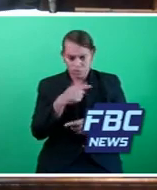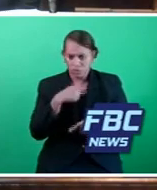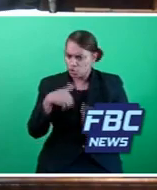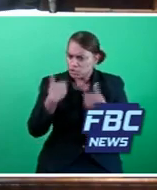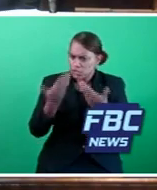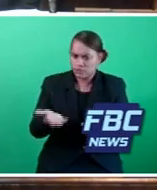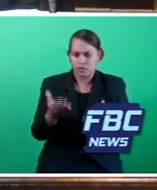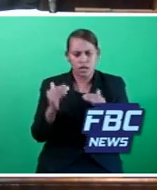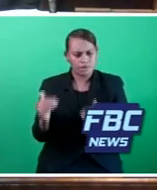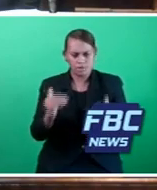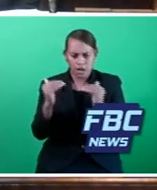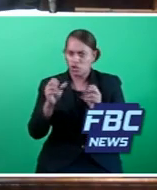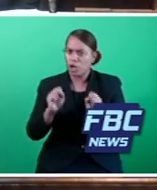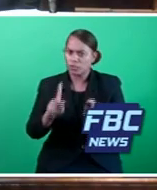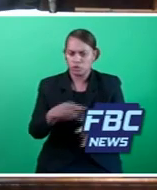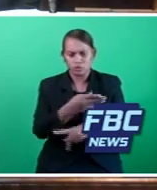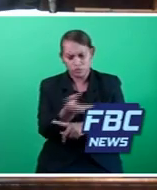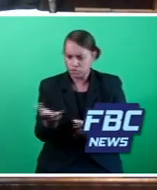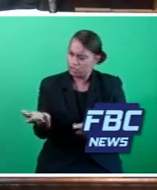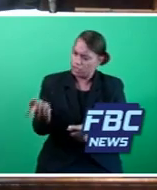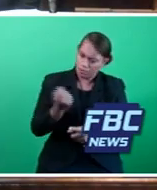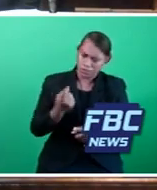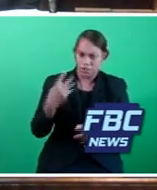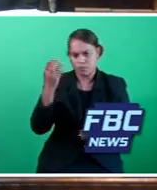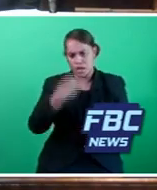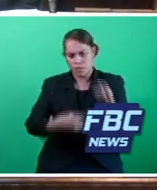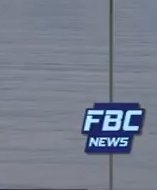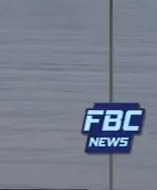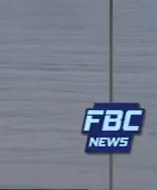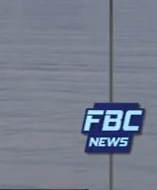known, at least the trade unions were. Thank you.